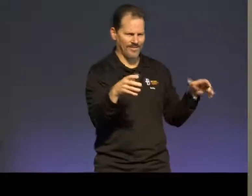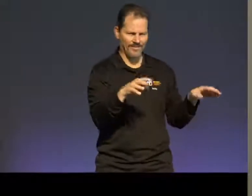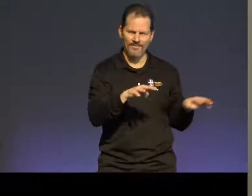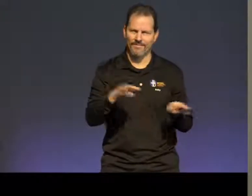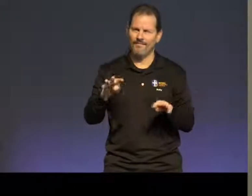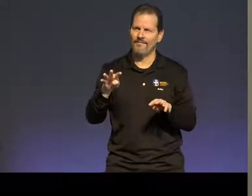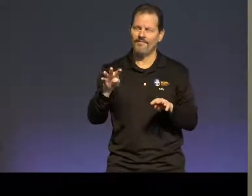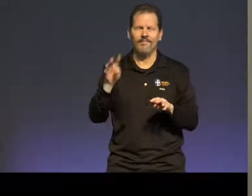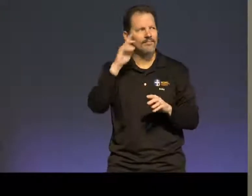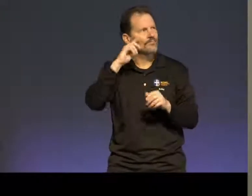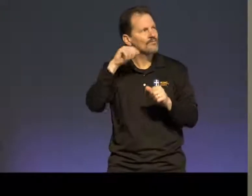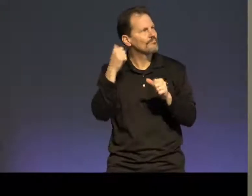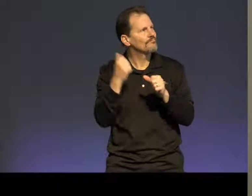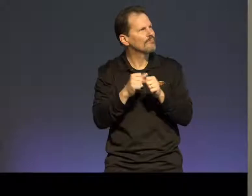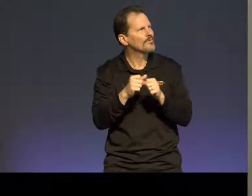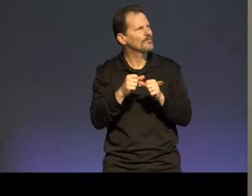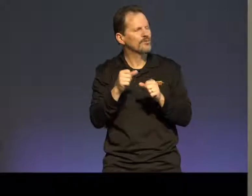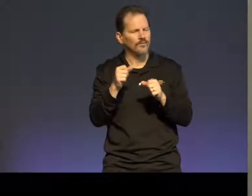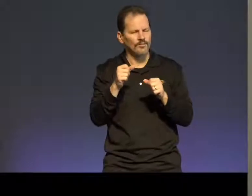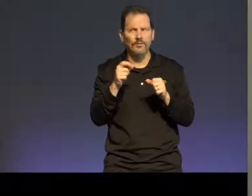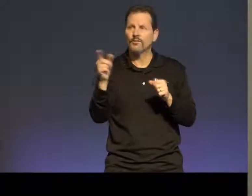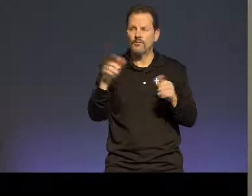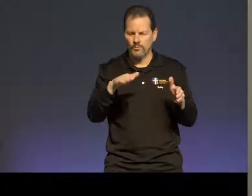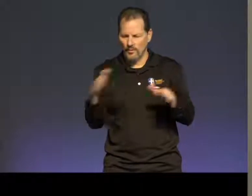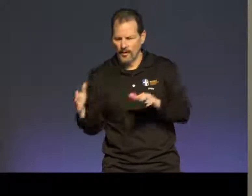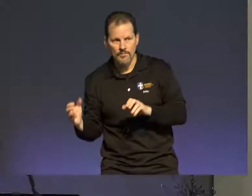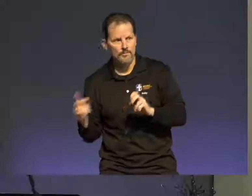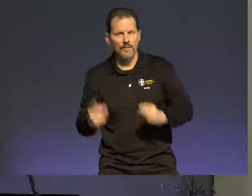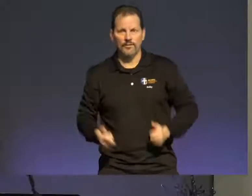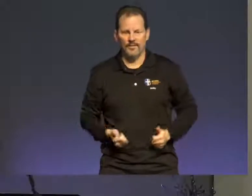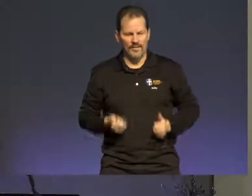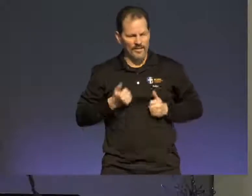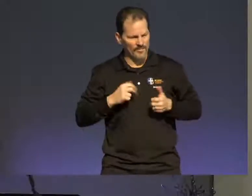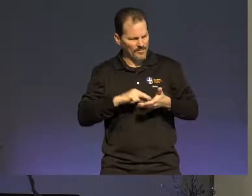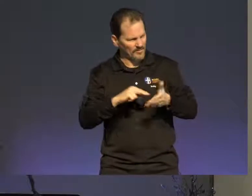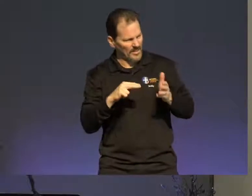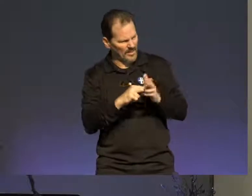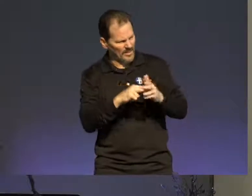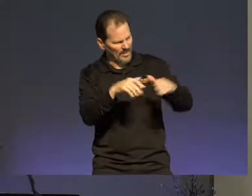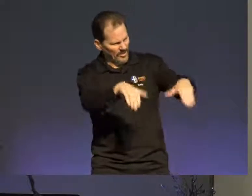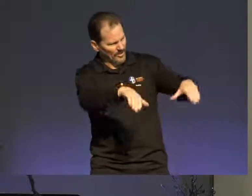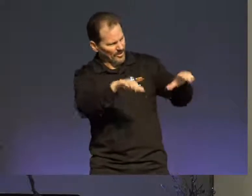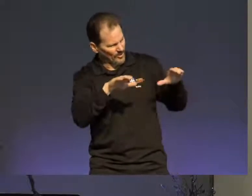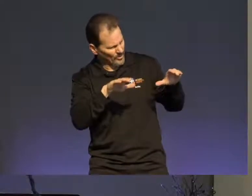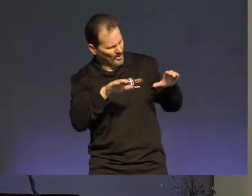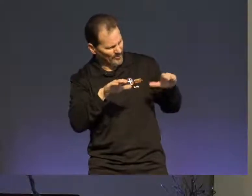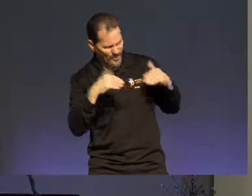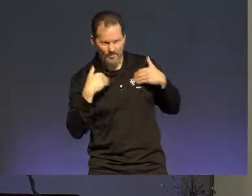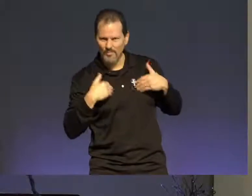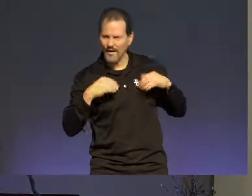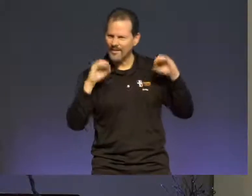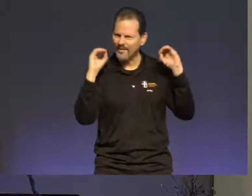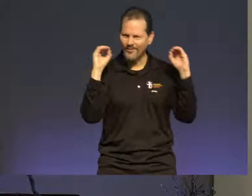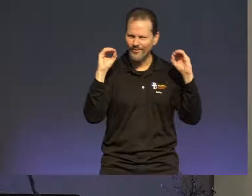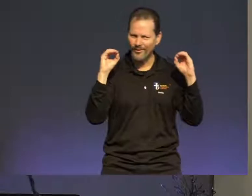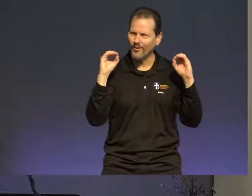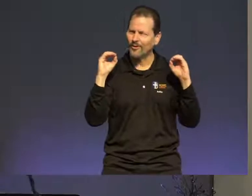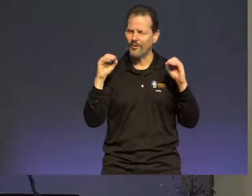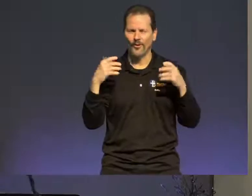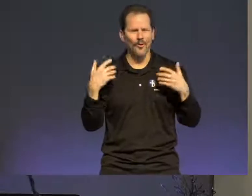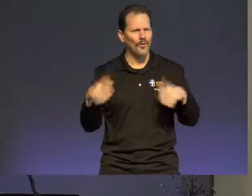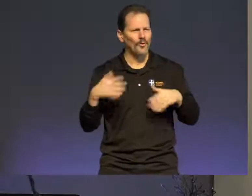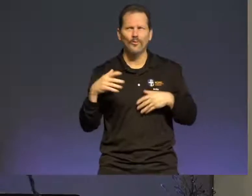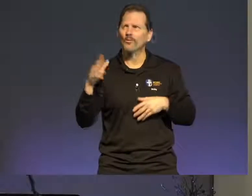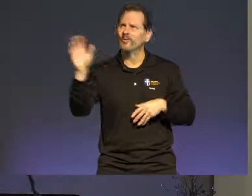tomb. We thank you that you sent your son. We thank you that you loved us that much that even while we were yet